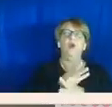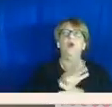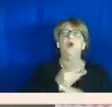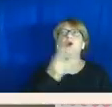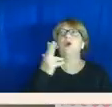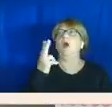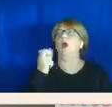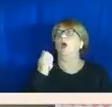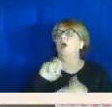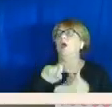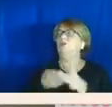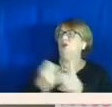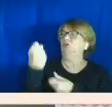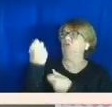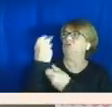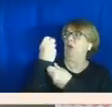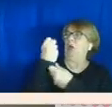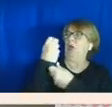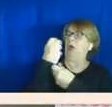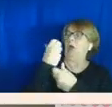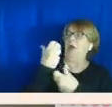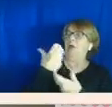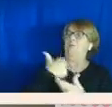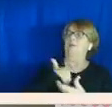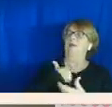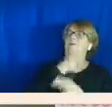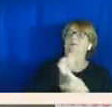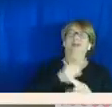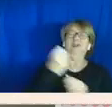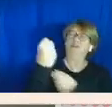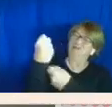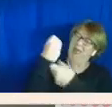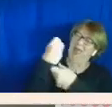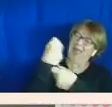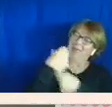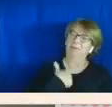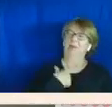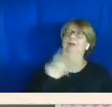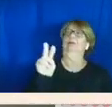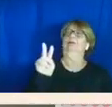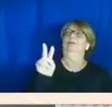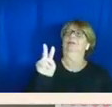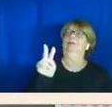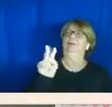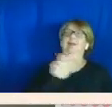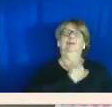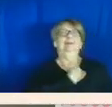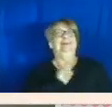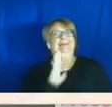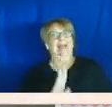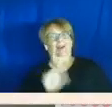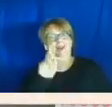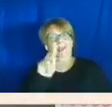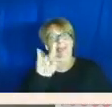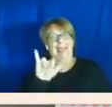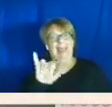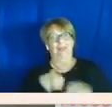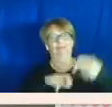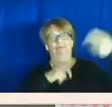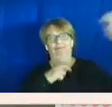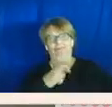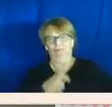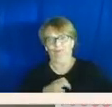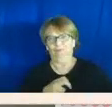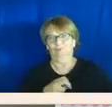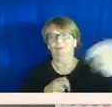me in response, screaming at me. Senator Kennedy, who's at the other end of the table,